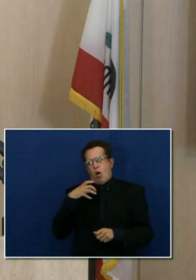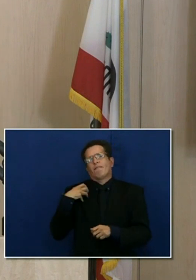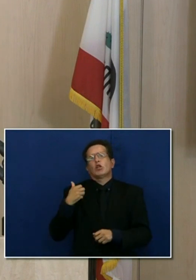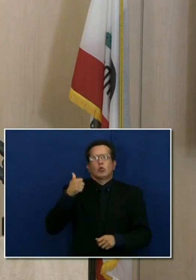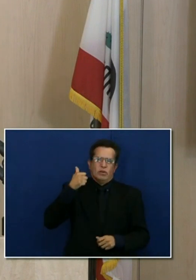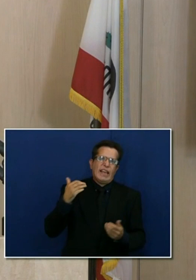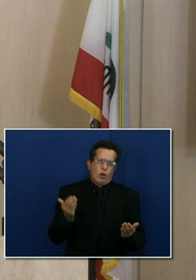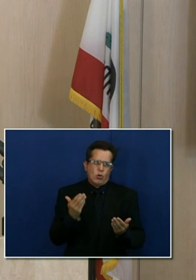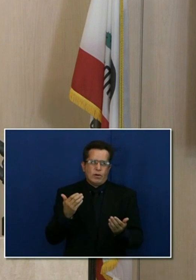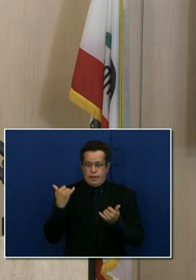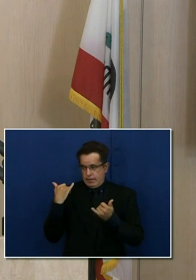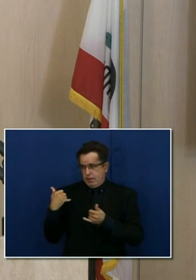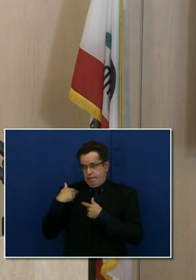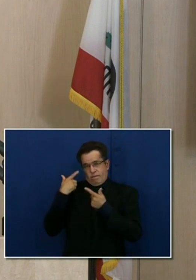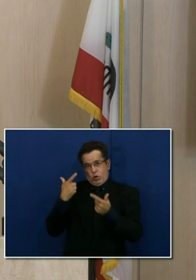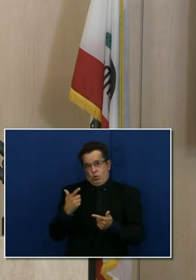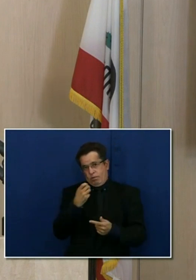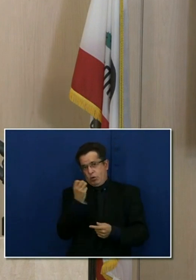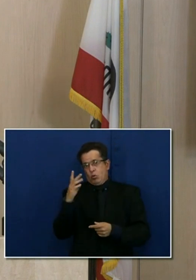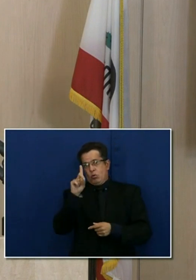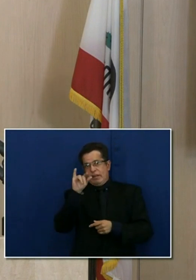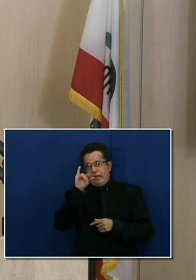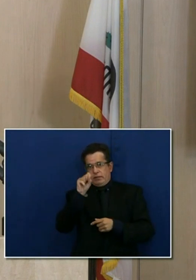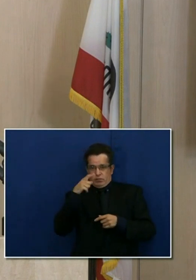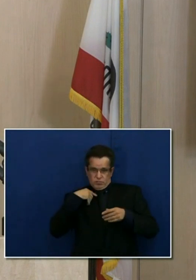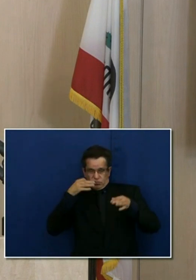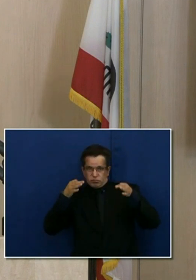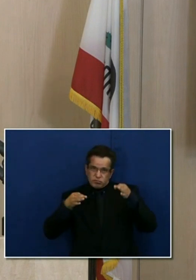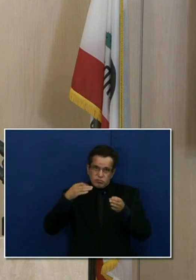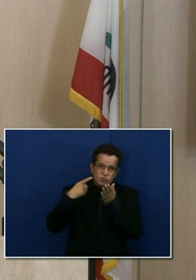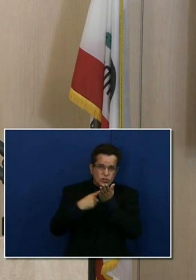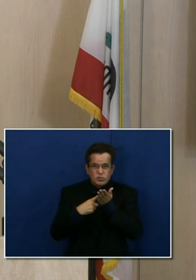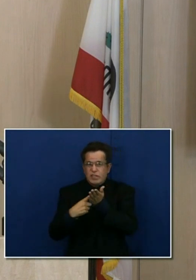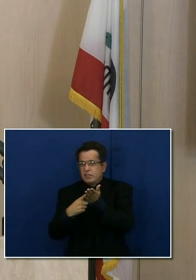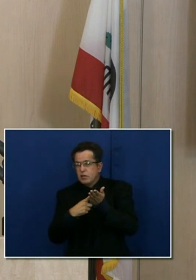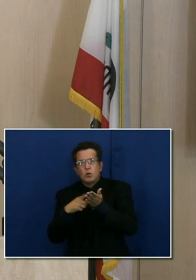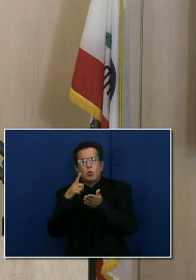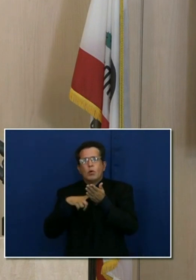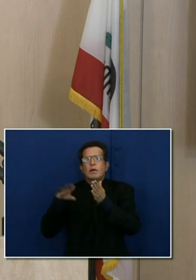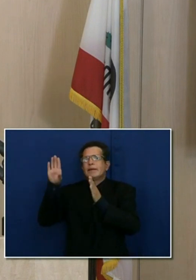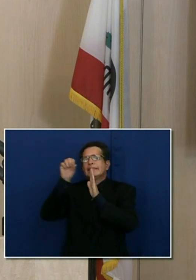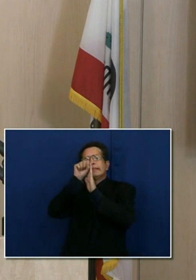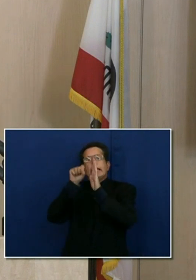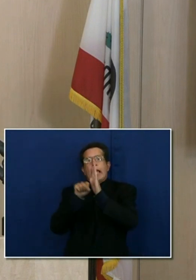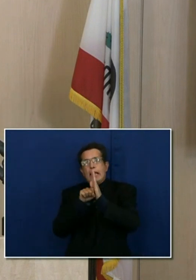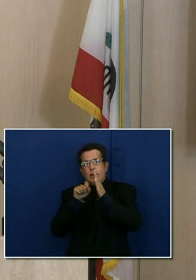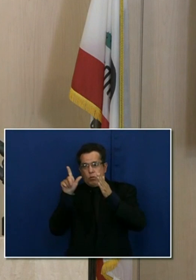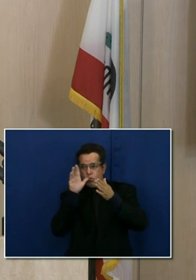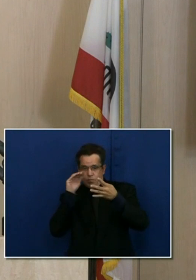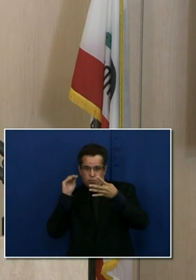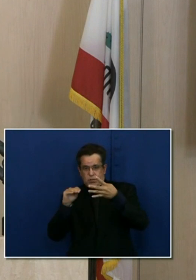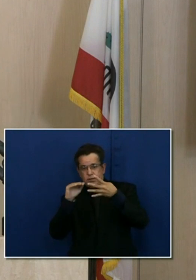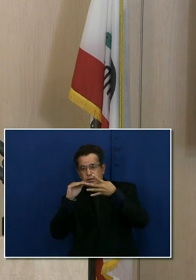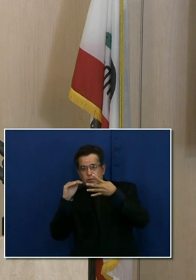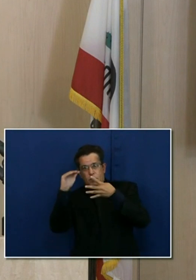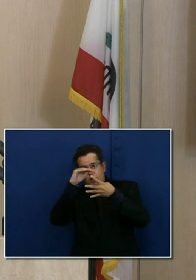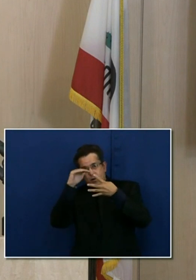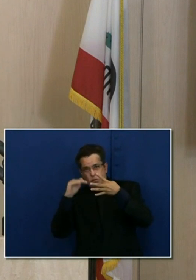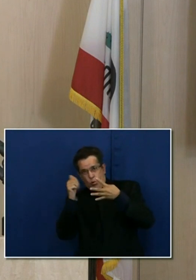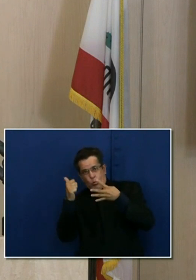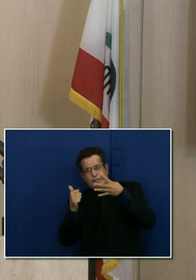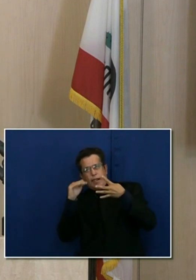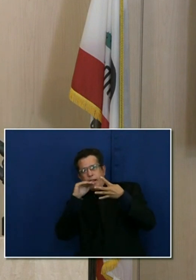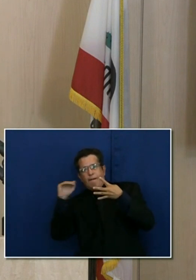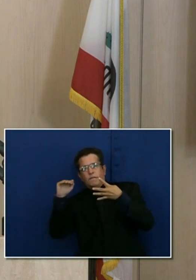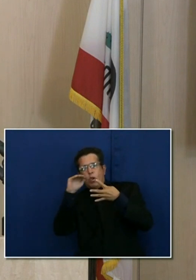the Board of Supervisors have been meeting to weigh its options regarding the state's placement of the county on its reopening